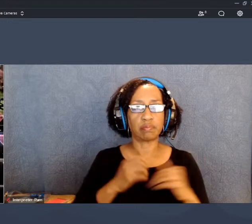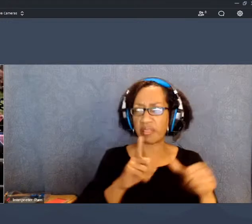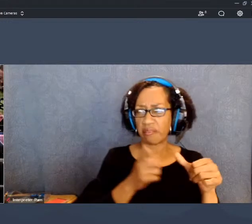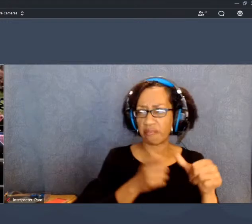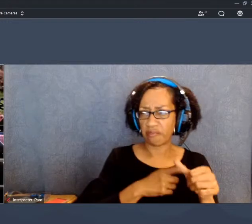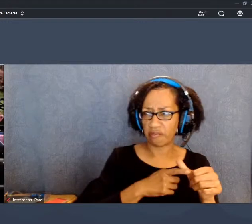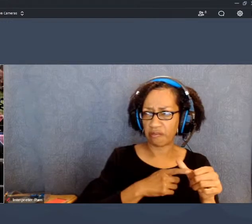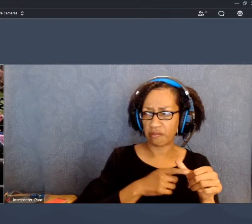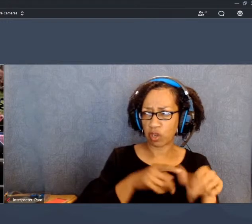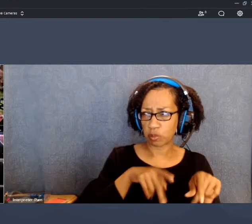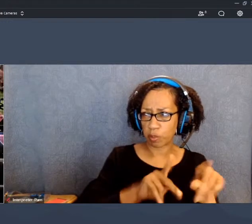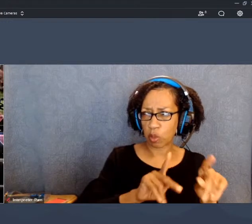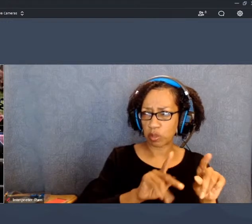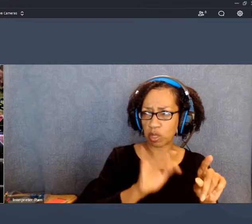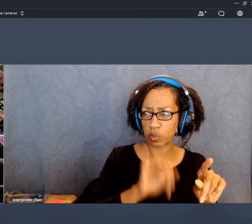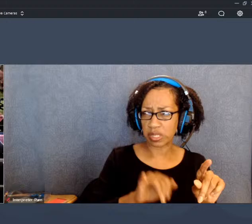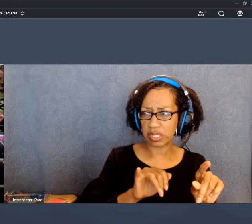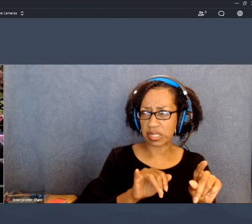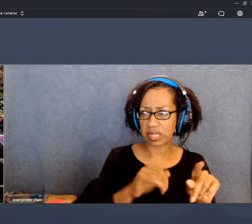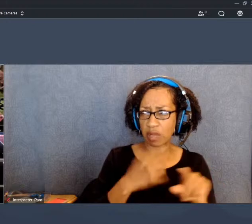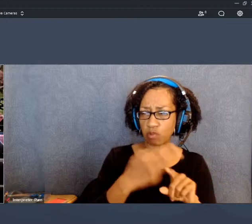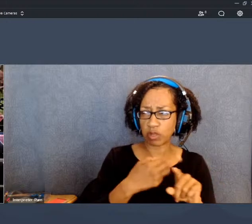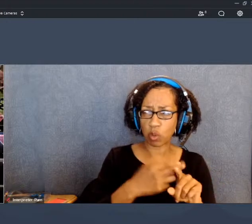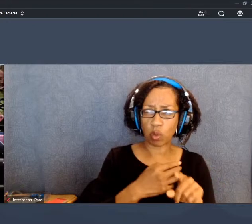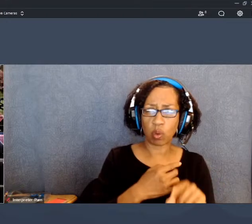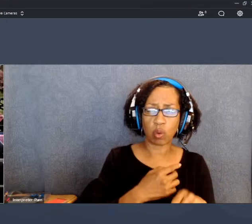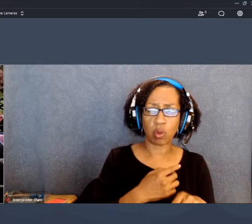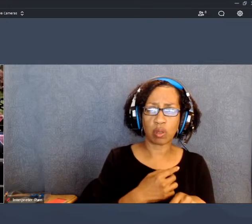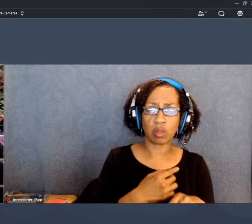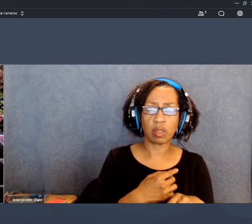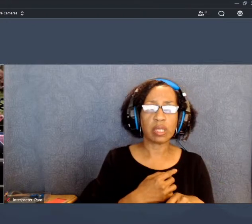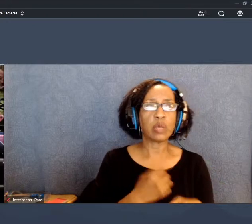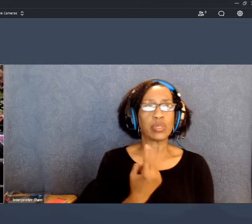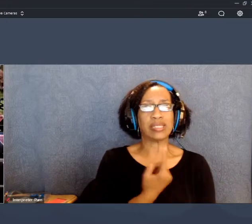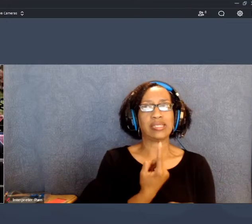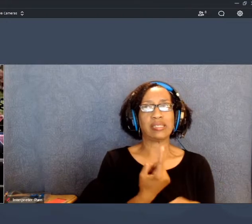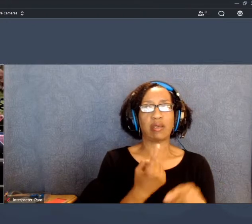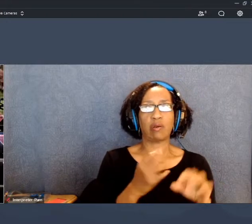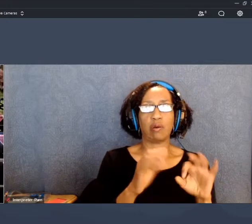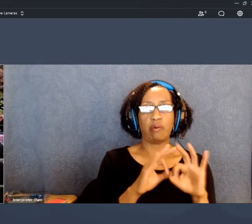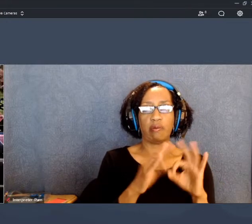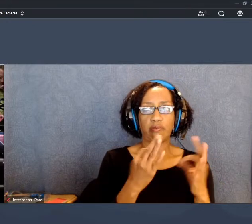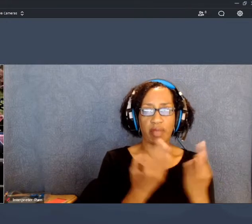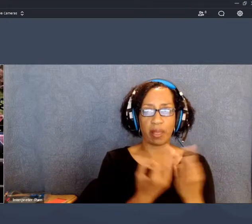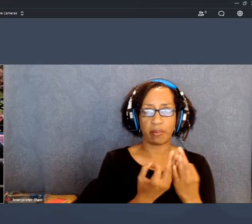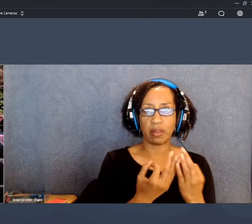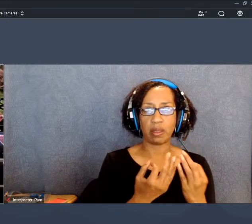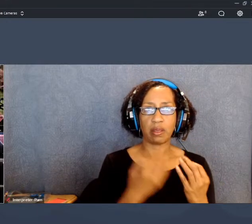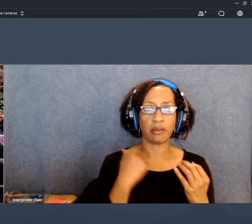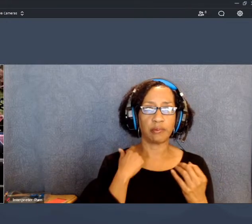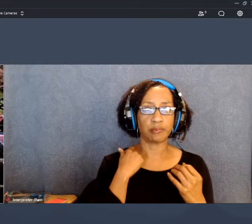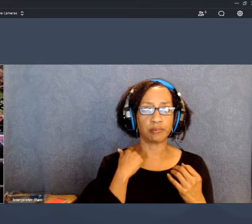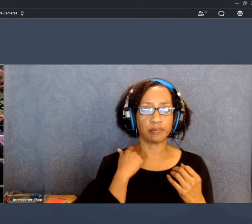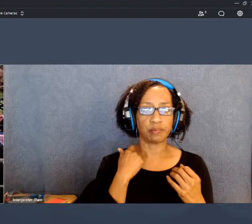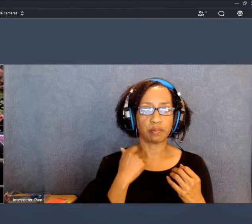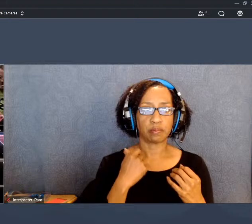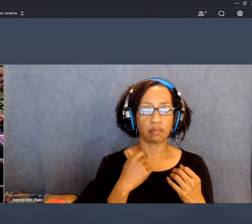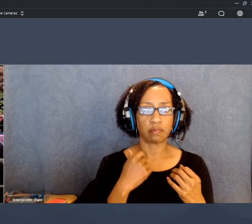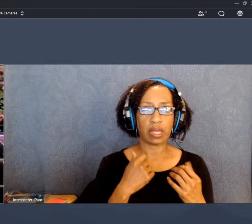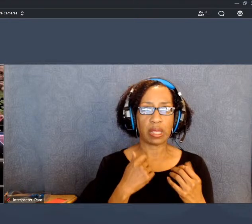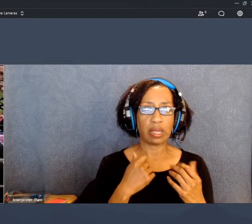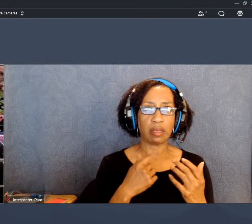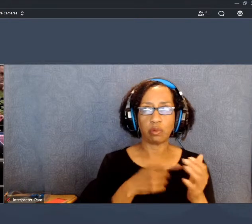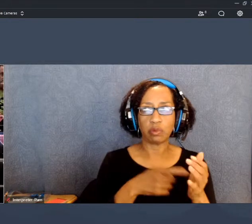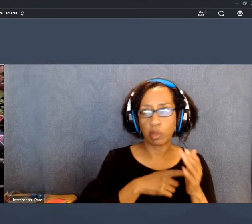family? Those are single family houses. There was no condition of rental or not.